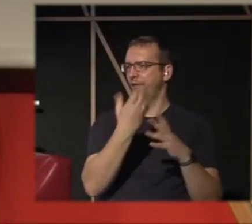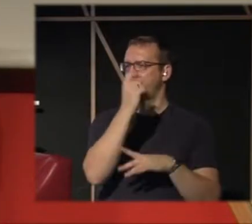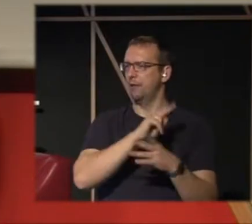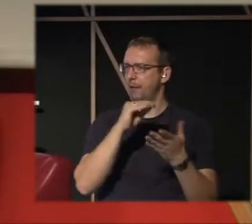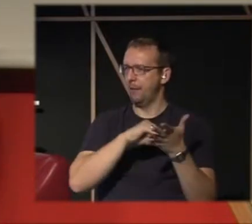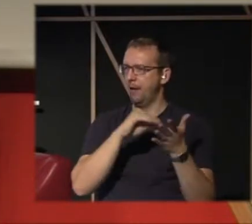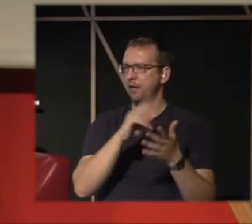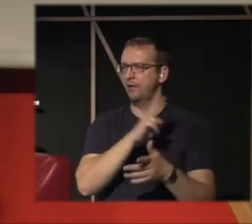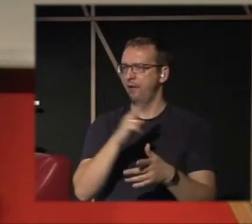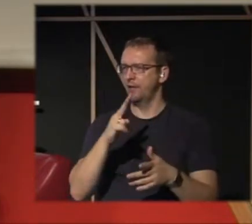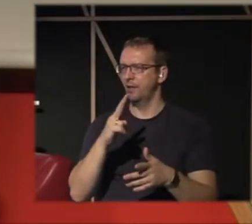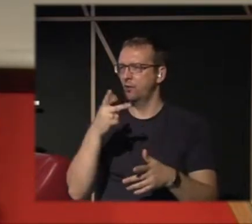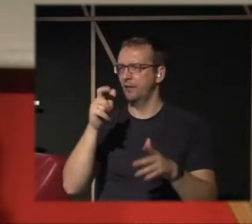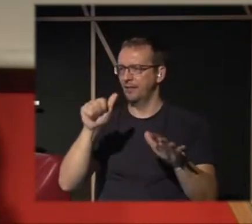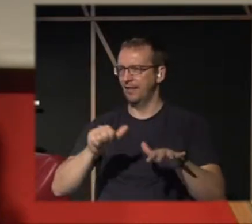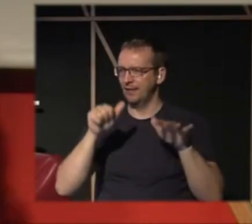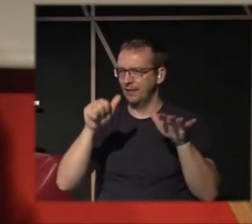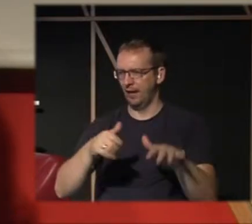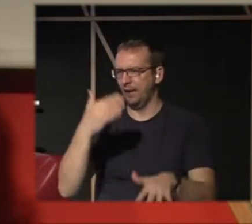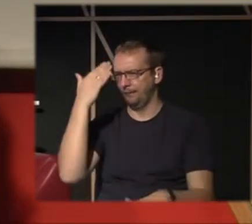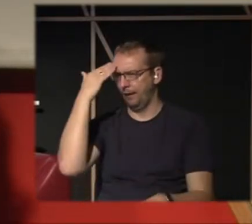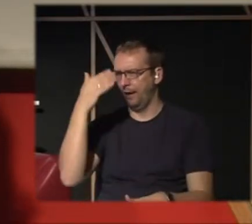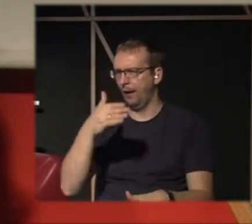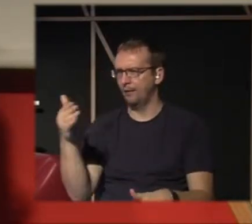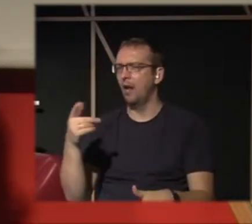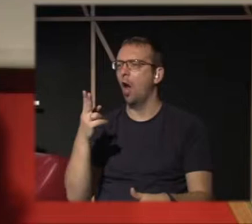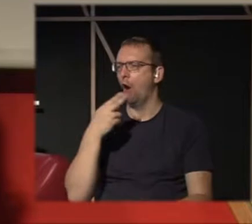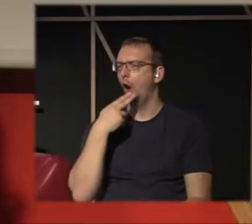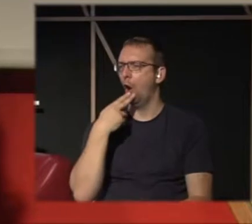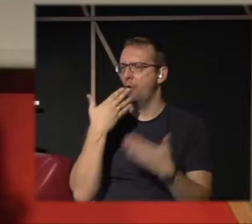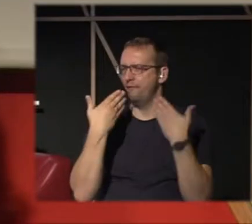tournaments tobacco-free, and this is